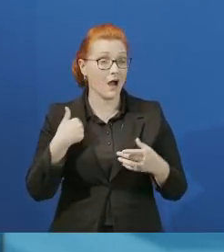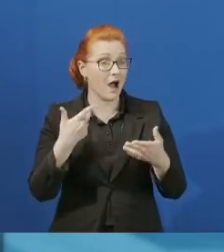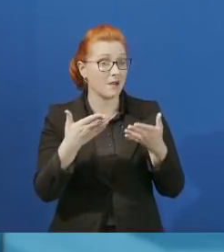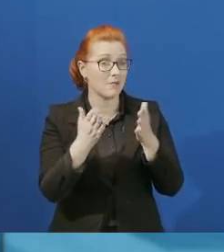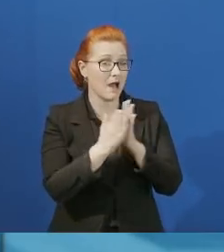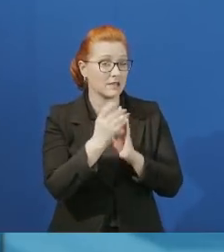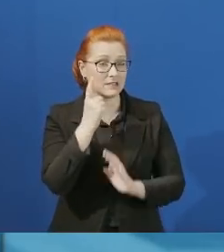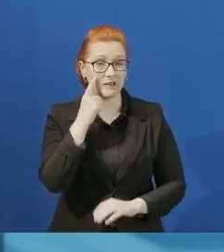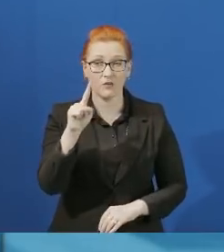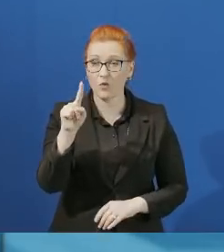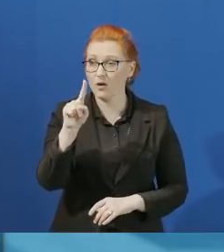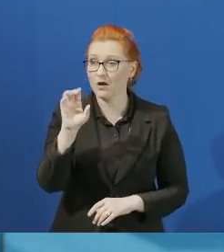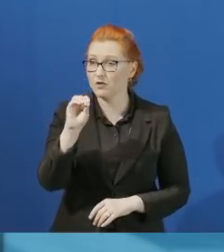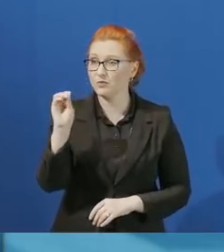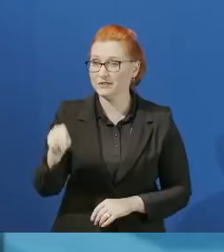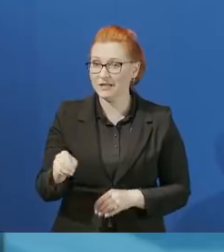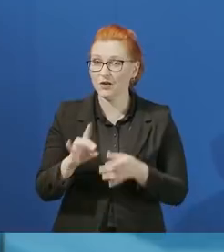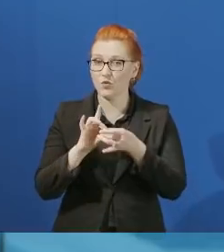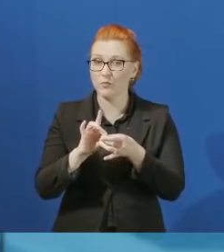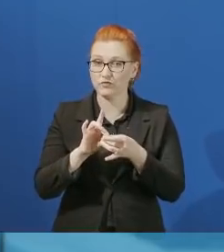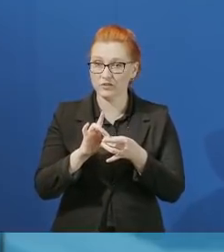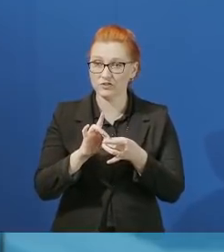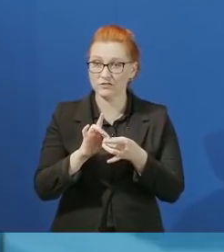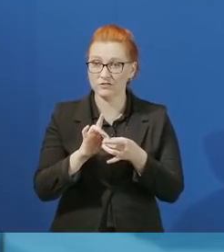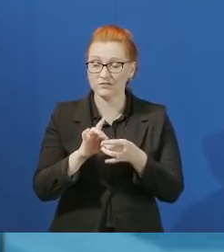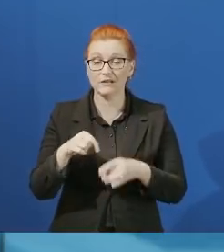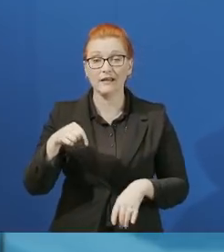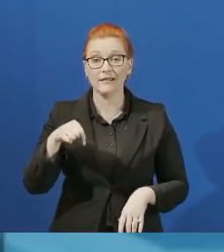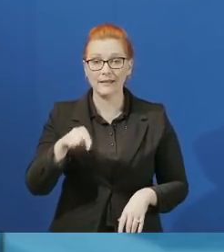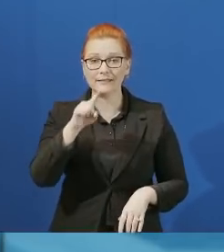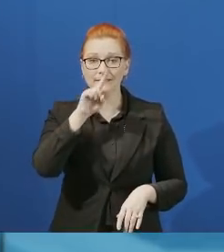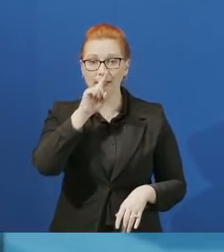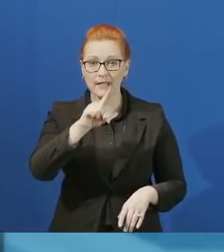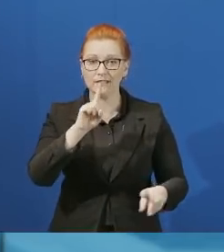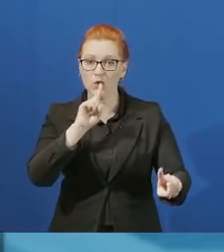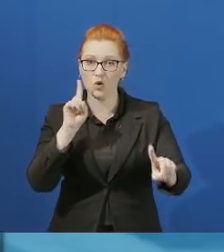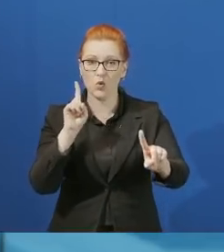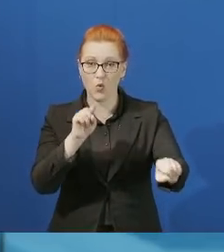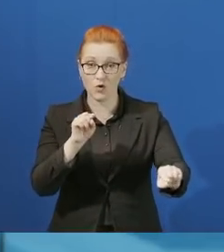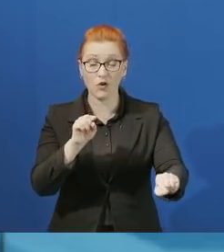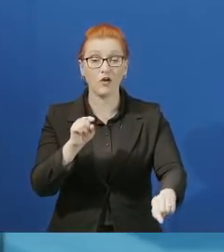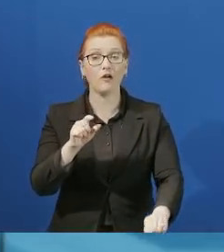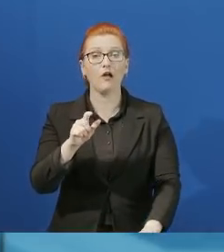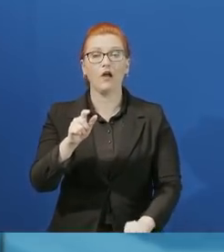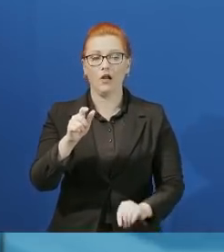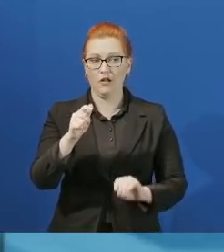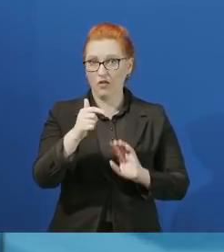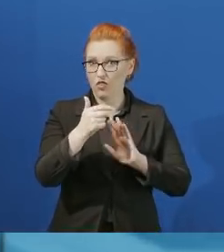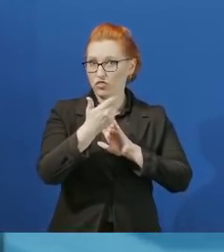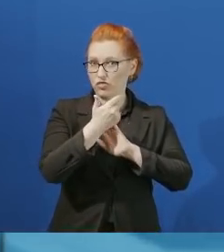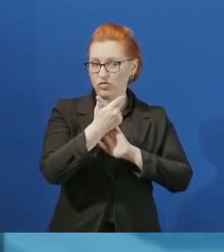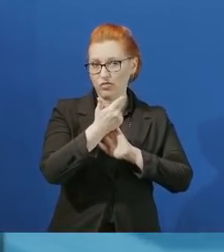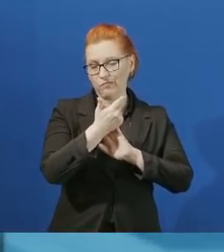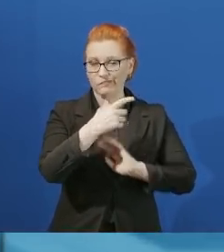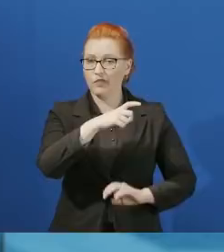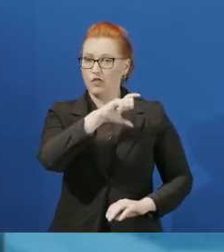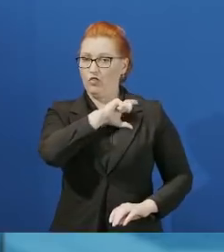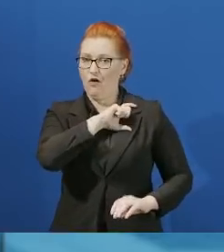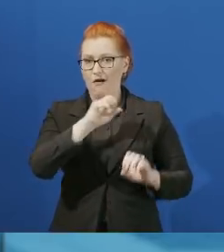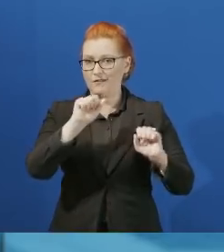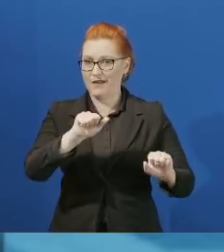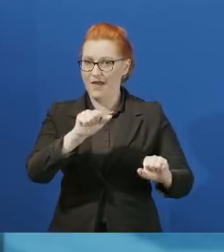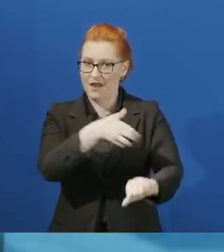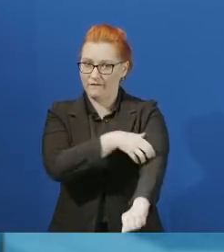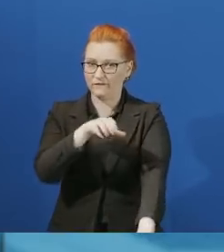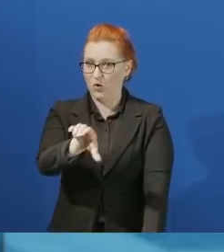there, this is an order that is enforceable by law. A violation is